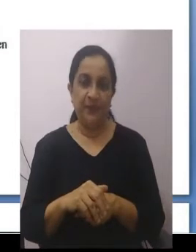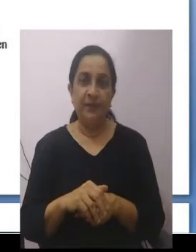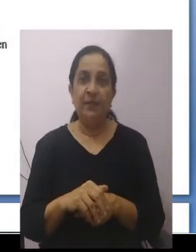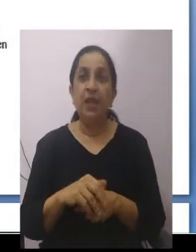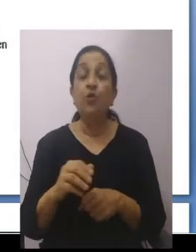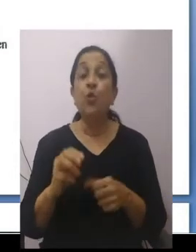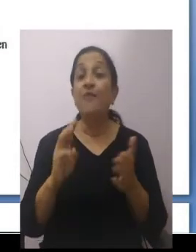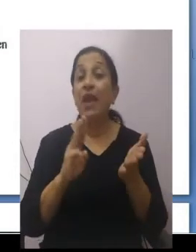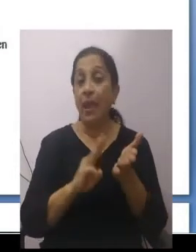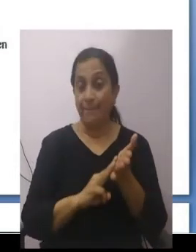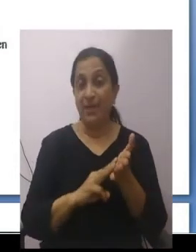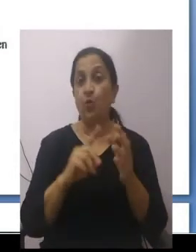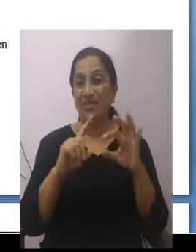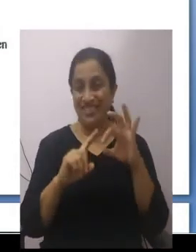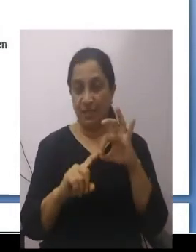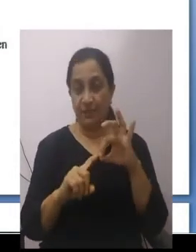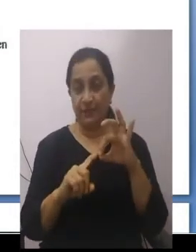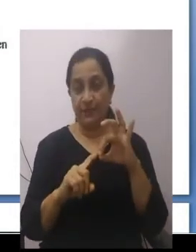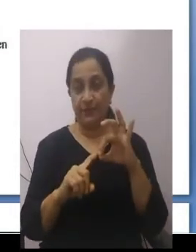M,